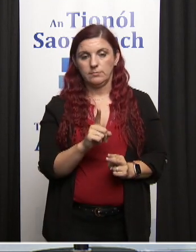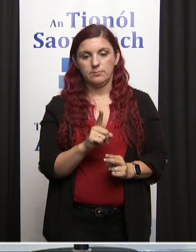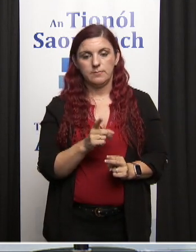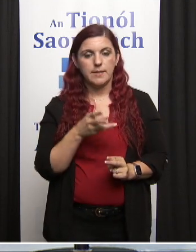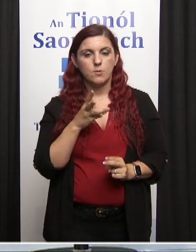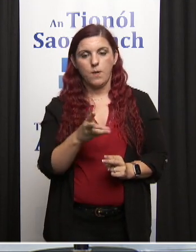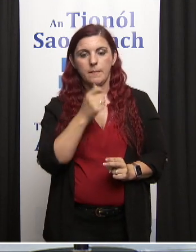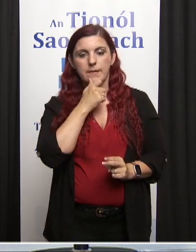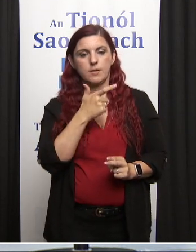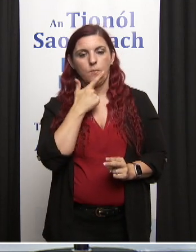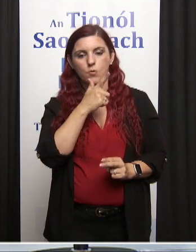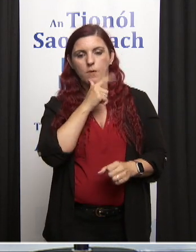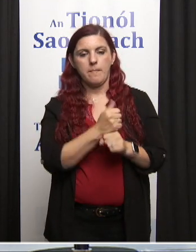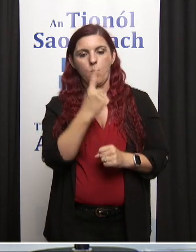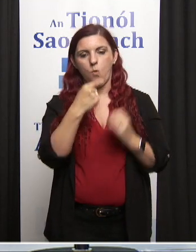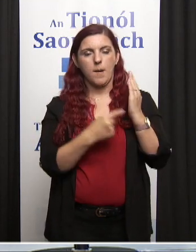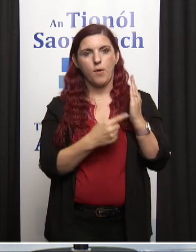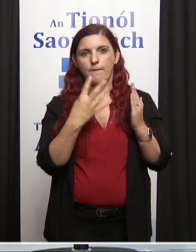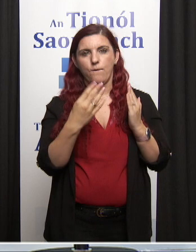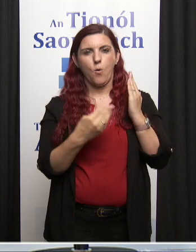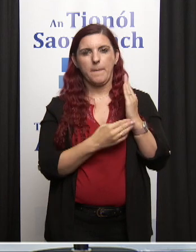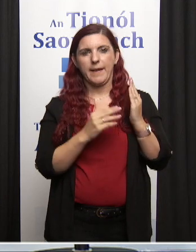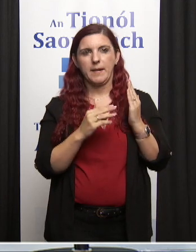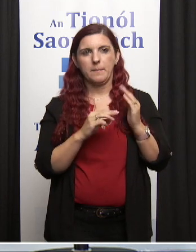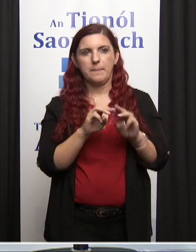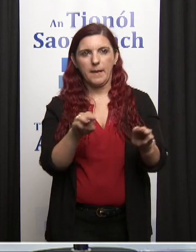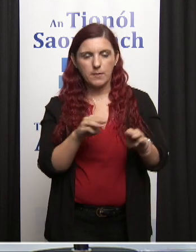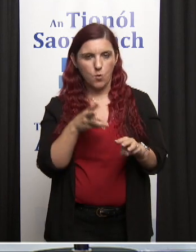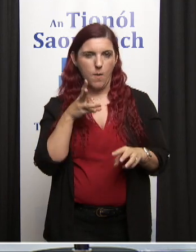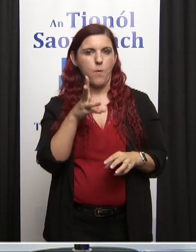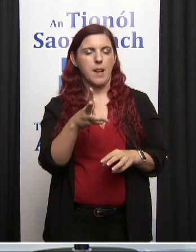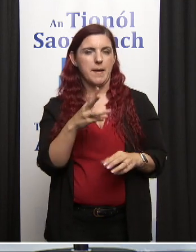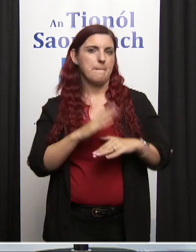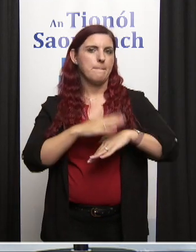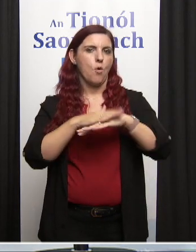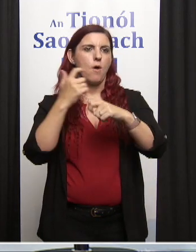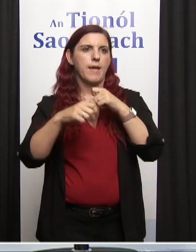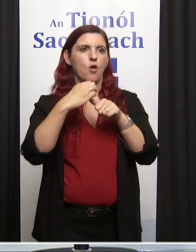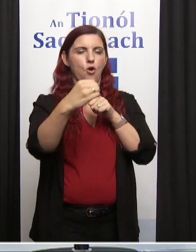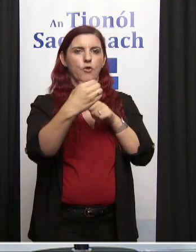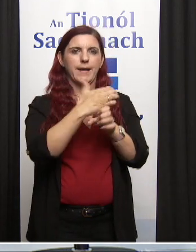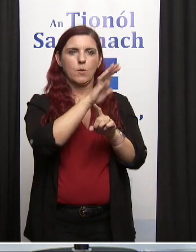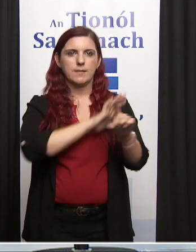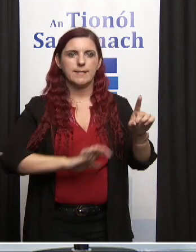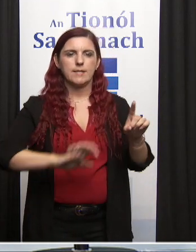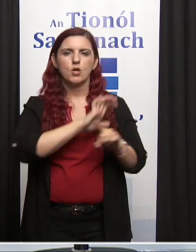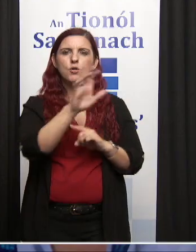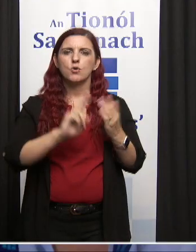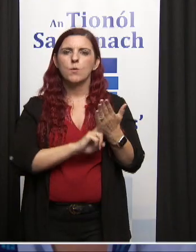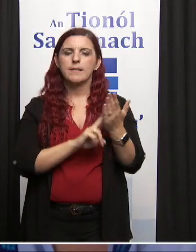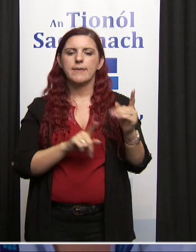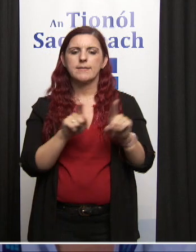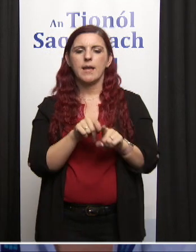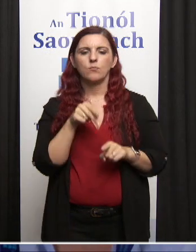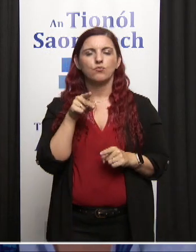be Dublin. This is 1.4 million people, so it is likely to be greater. Using the same